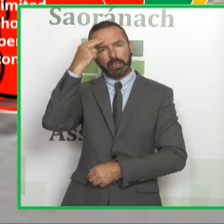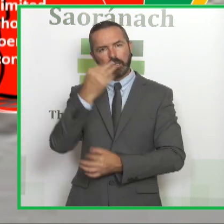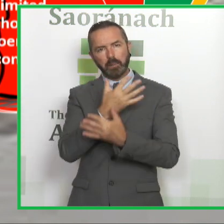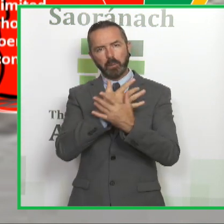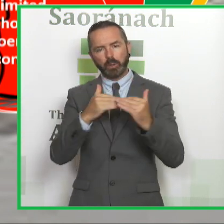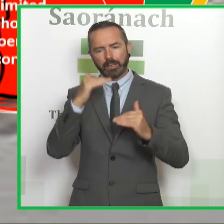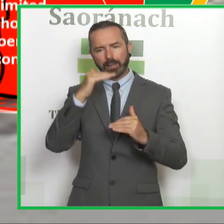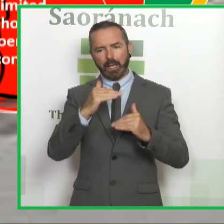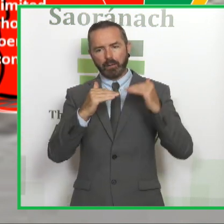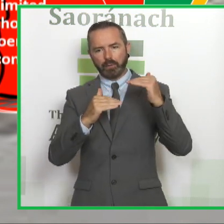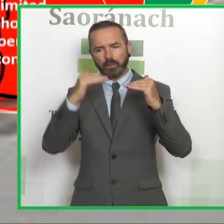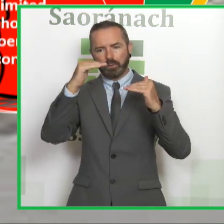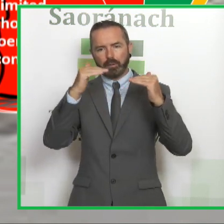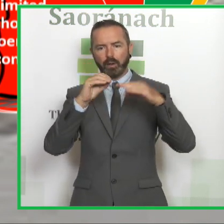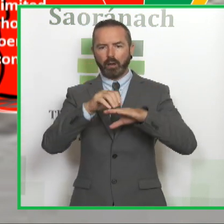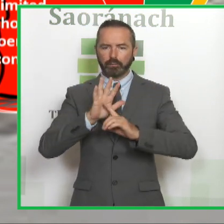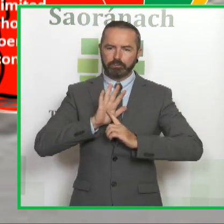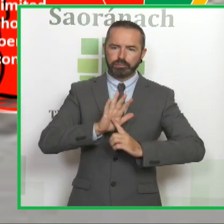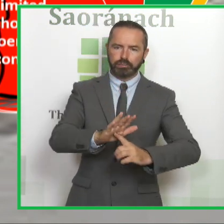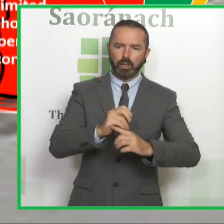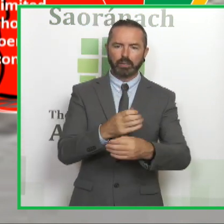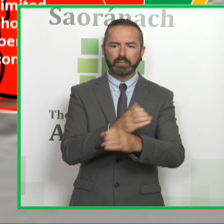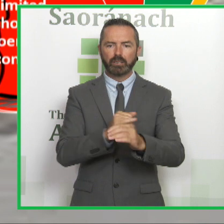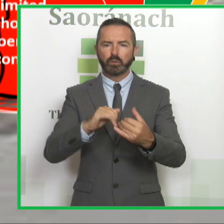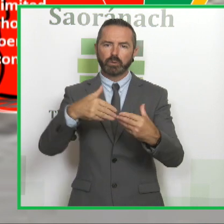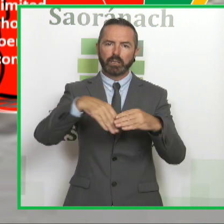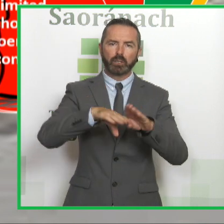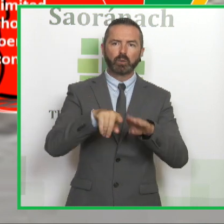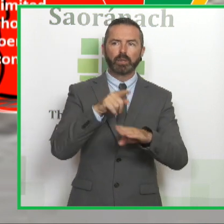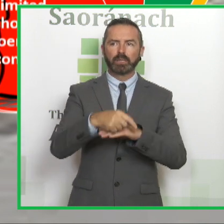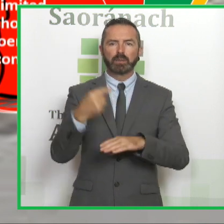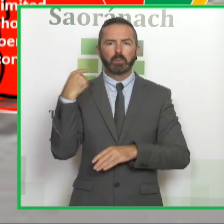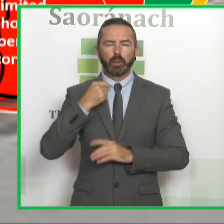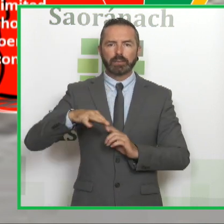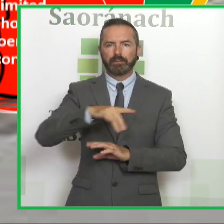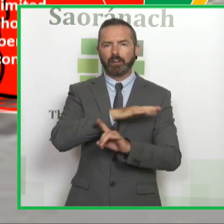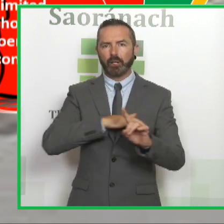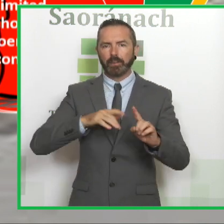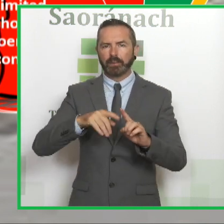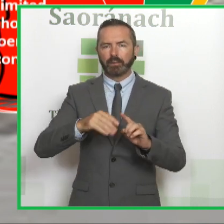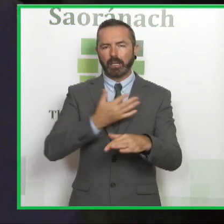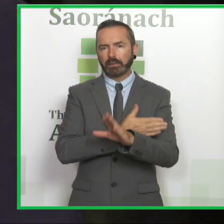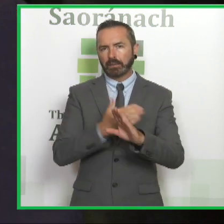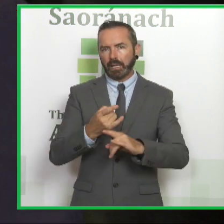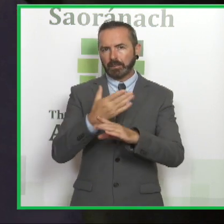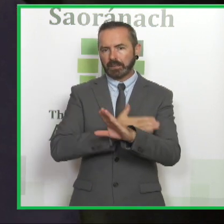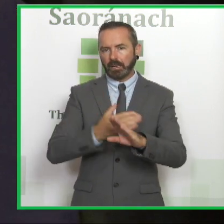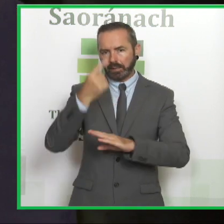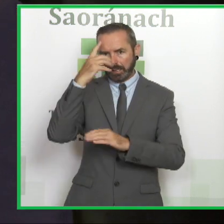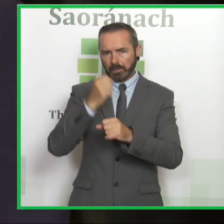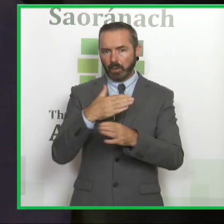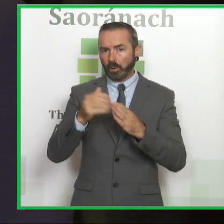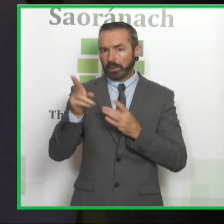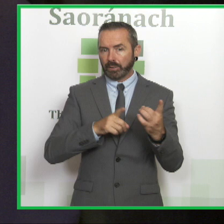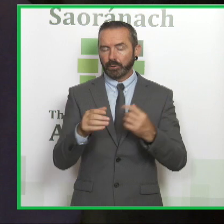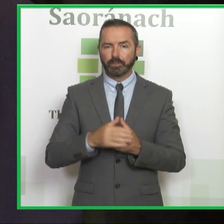of adversities bearing down on the children who are captured in this toxicity and start thinking about what we can do about it. And I think we have to